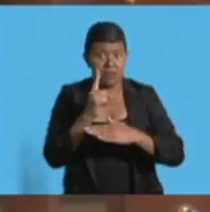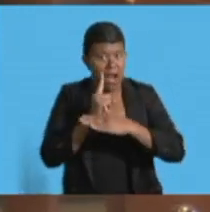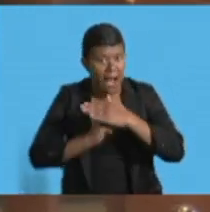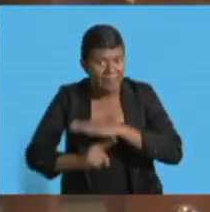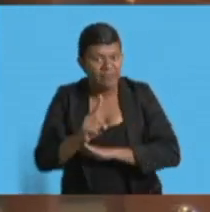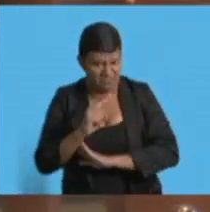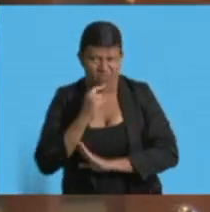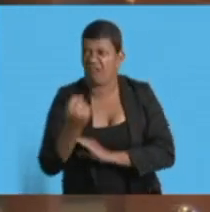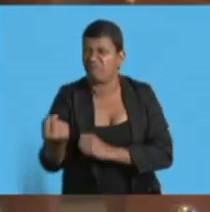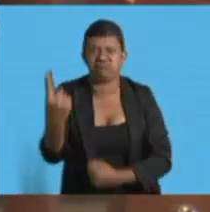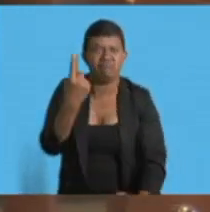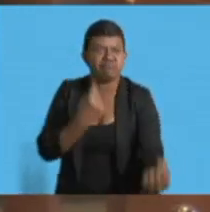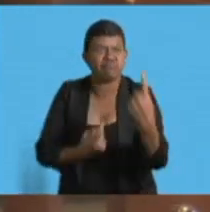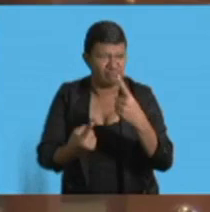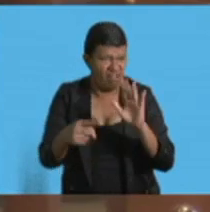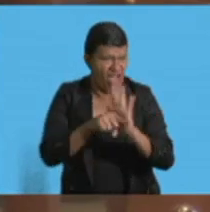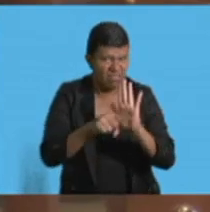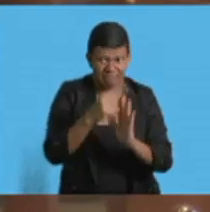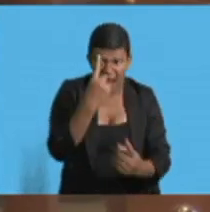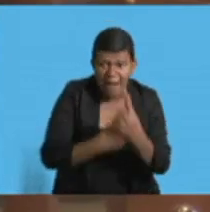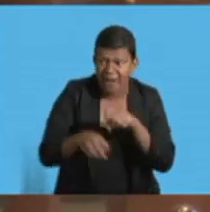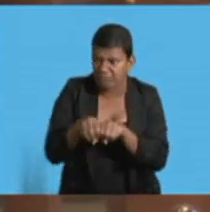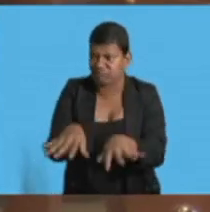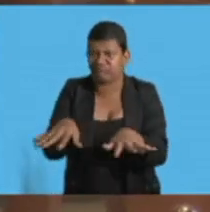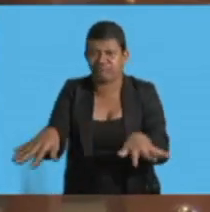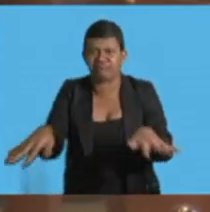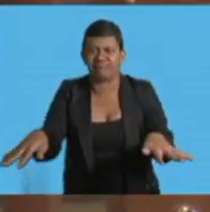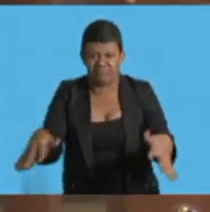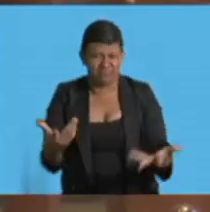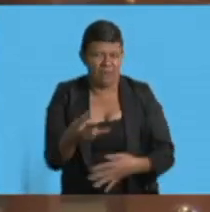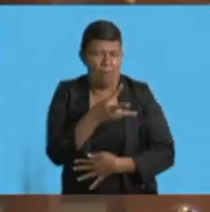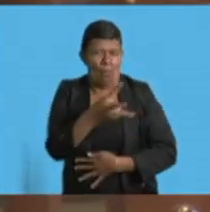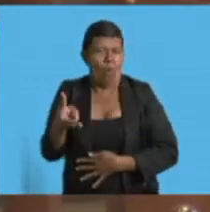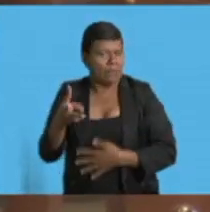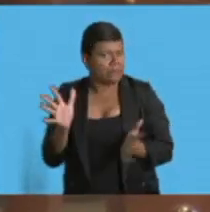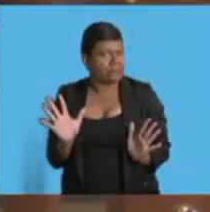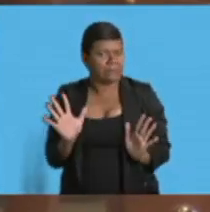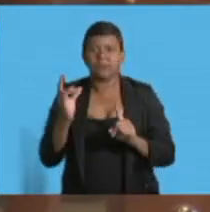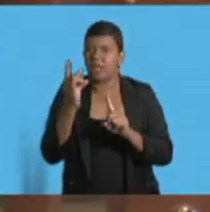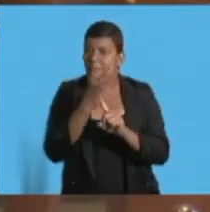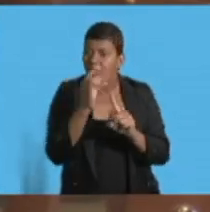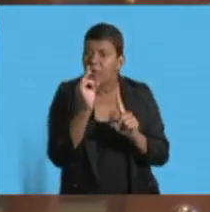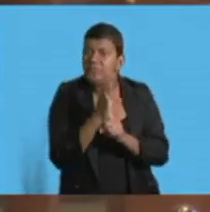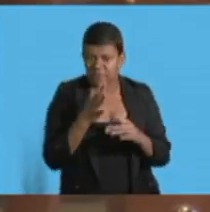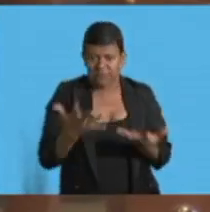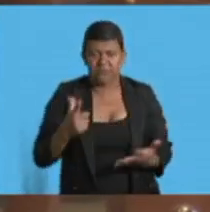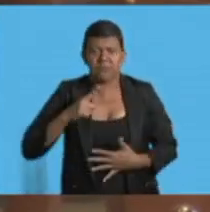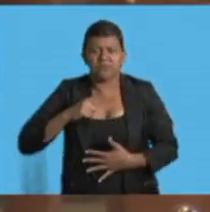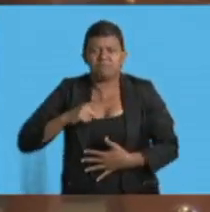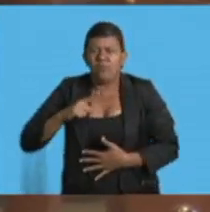vice versa. Words are very important. Therefore, we need to watch what we say.